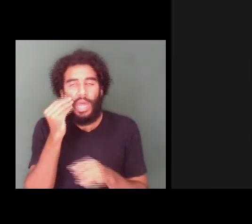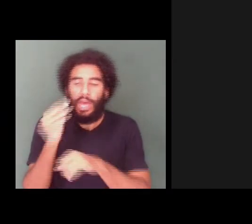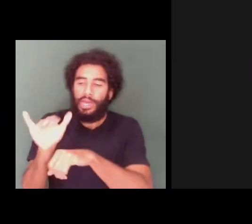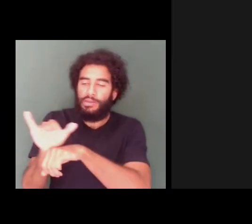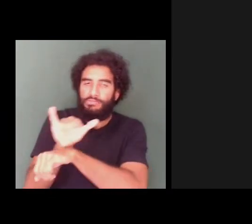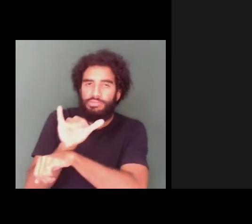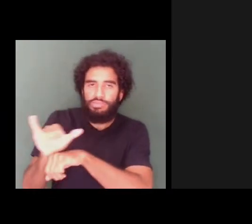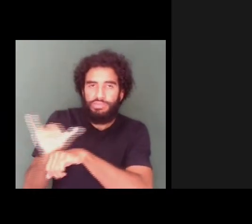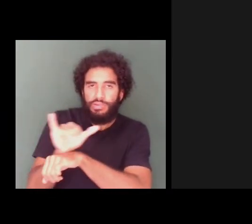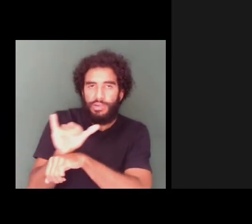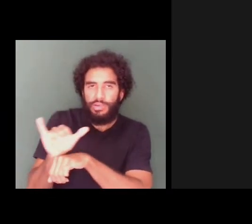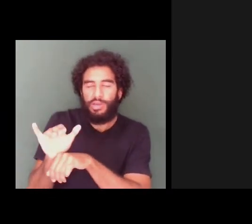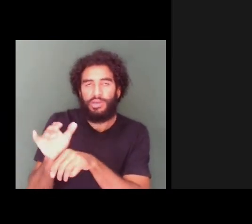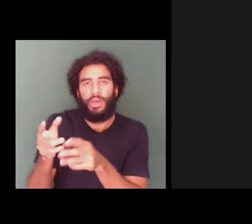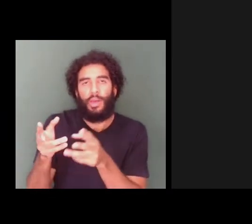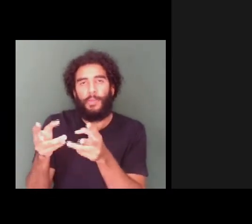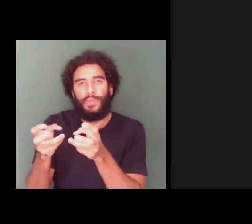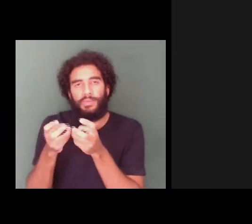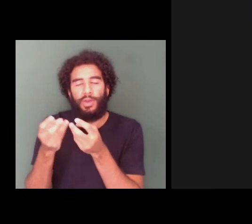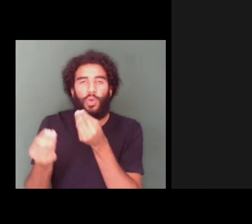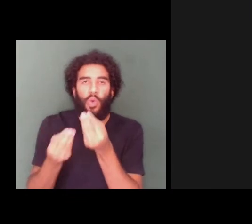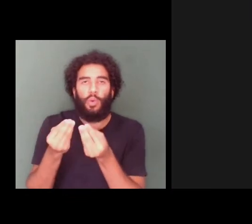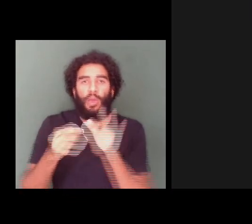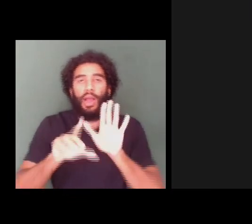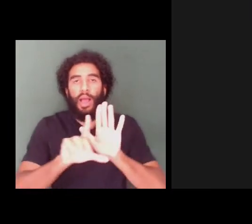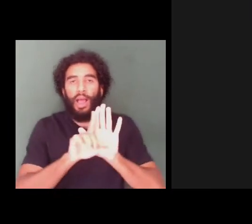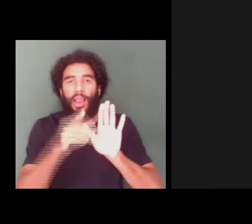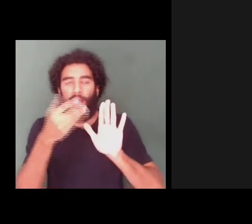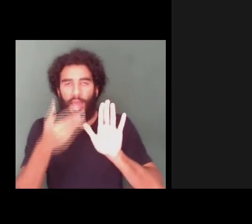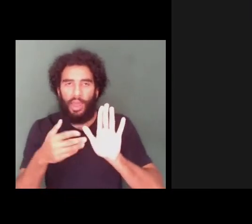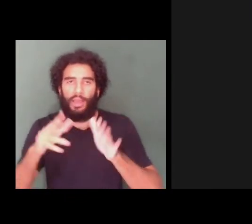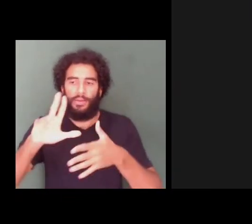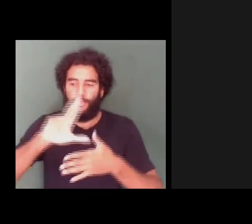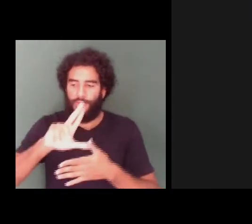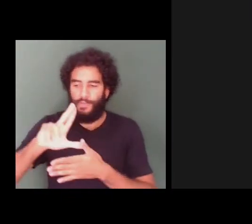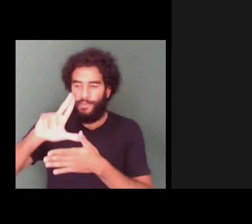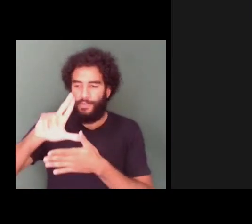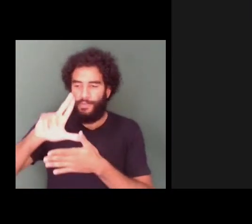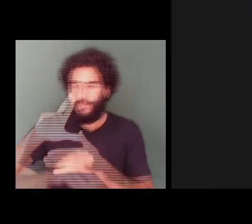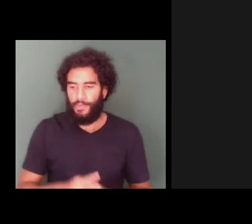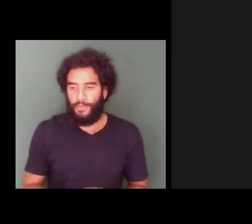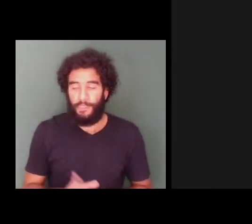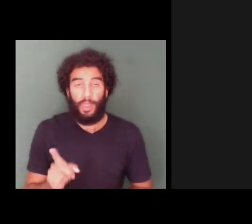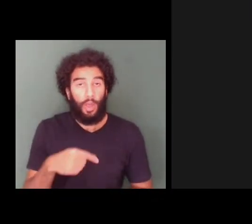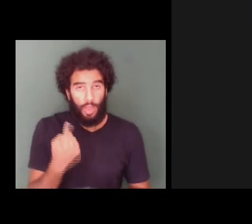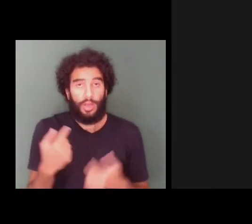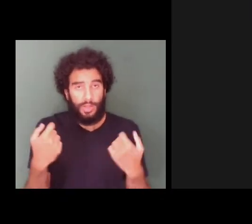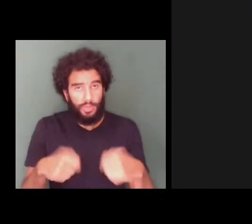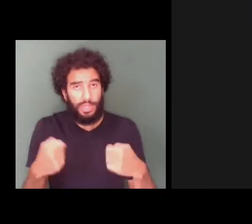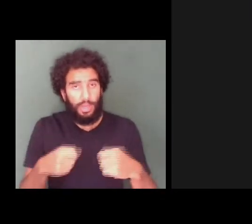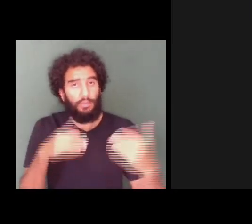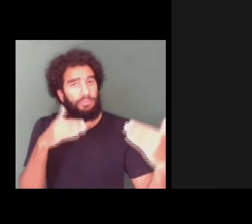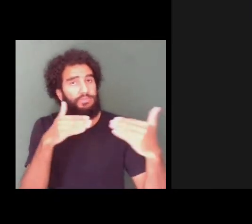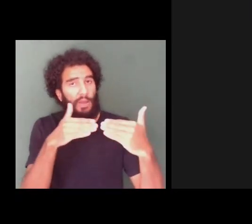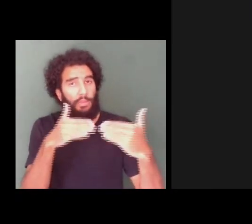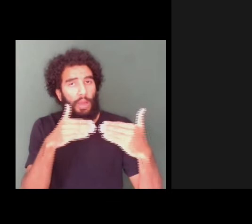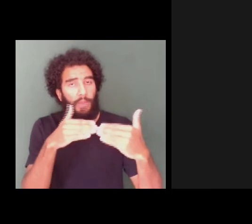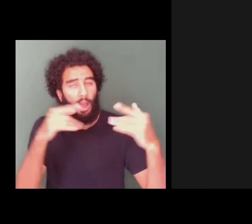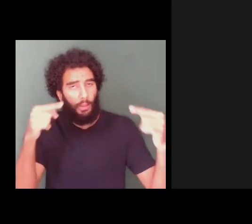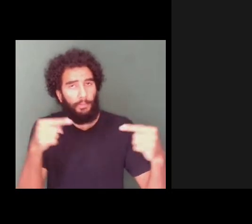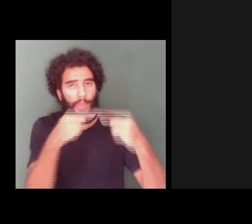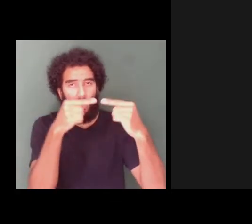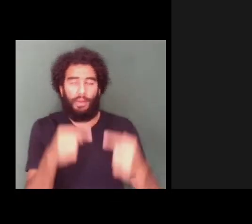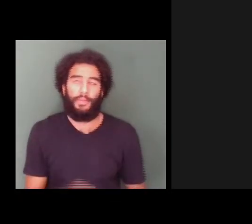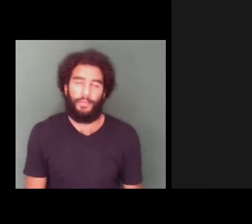so that we can seek ways and forms of really putting this code